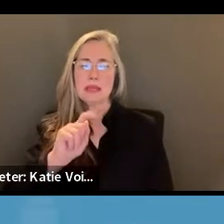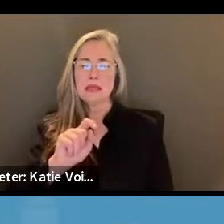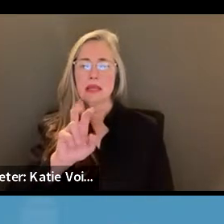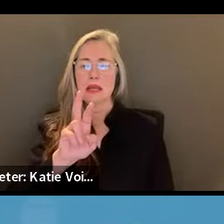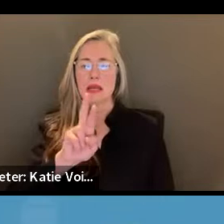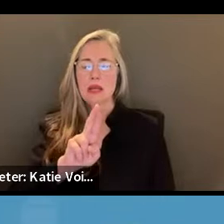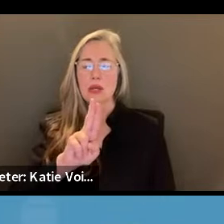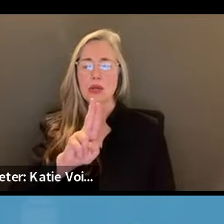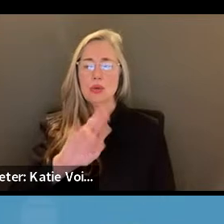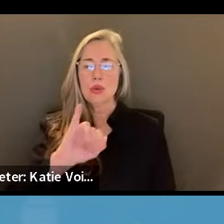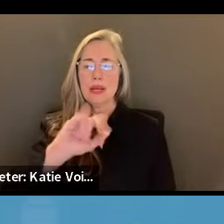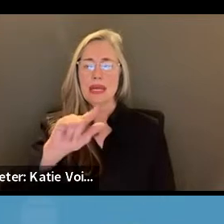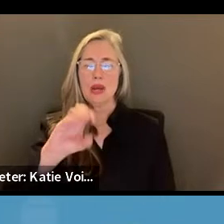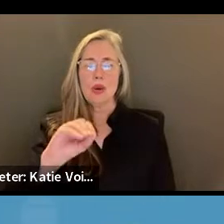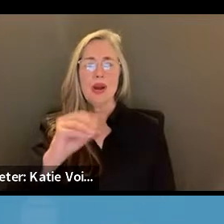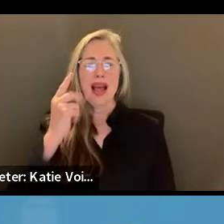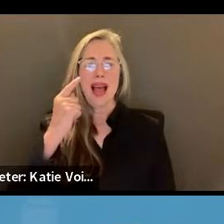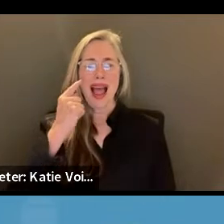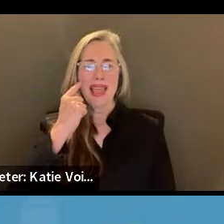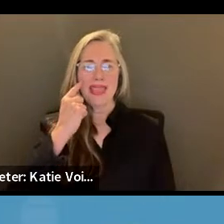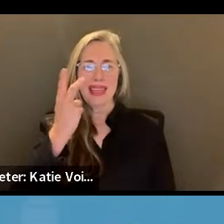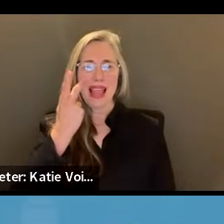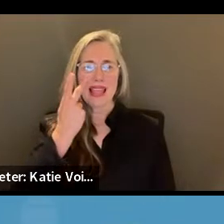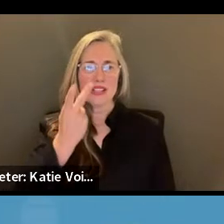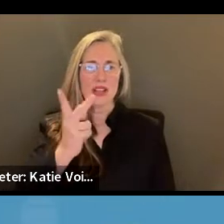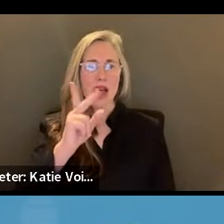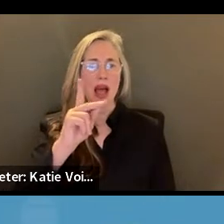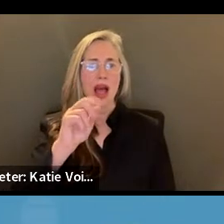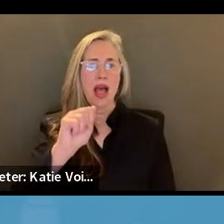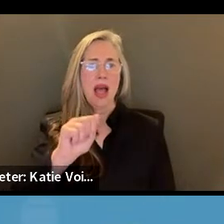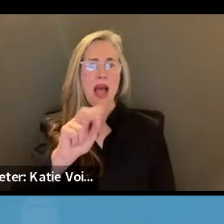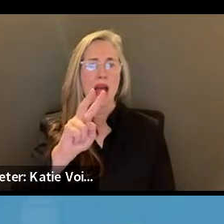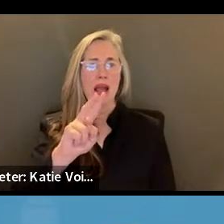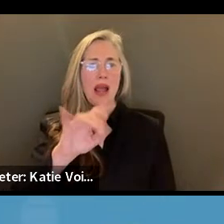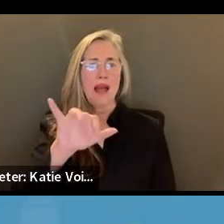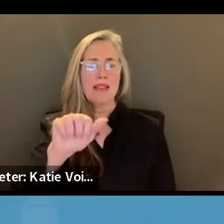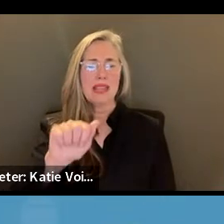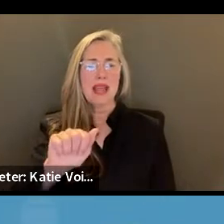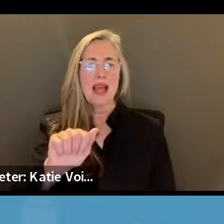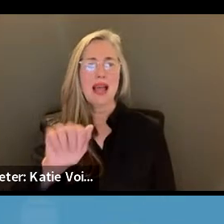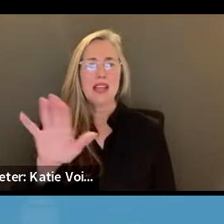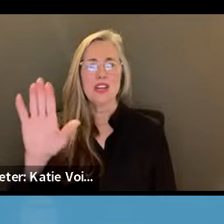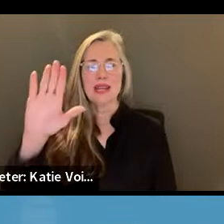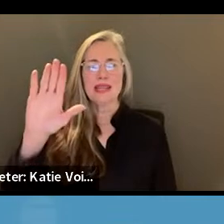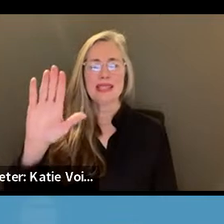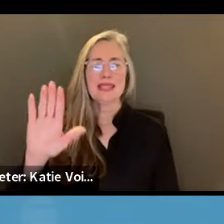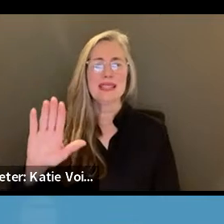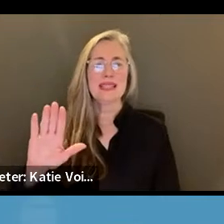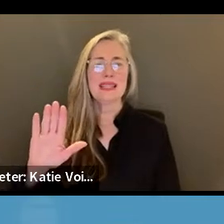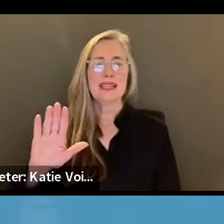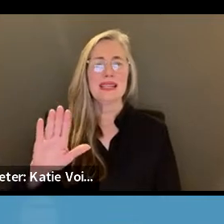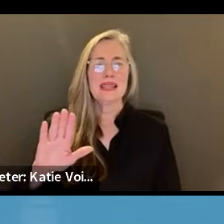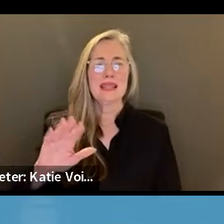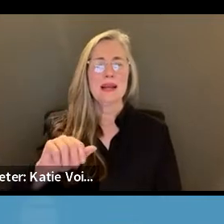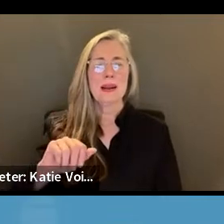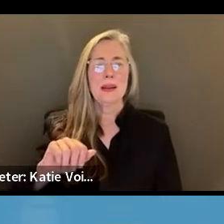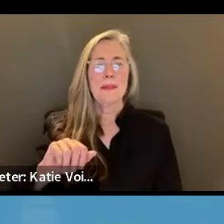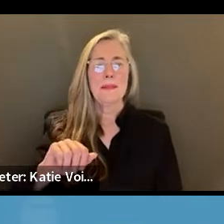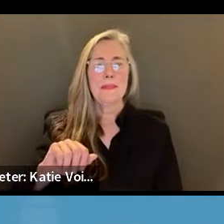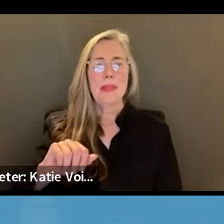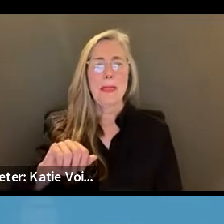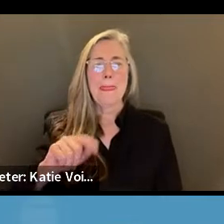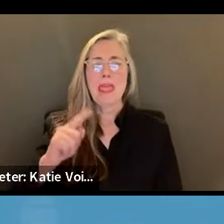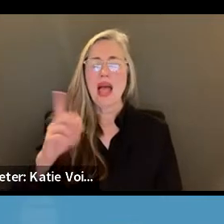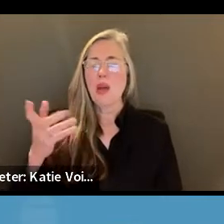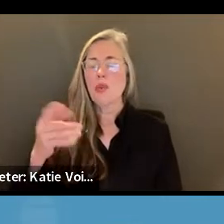I see, Kavya, I think you had your hand up before that. I'll say, please go ahead. Yeah, I just wanted to